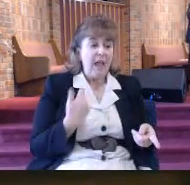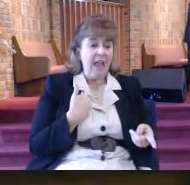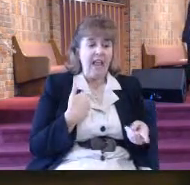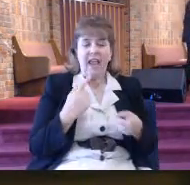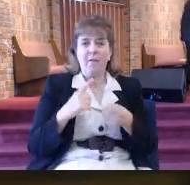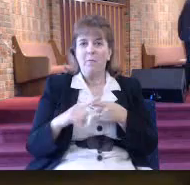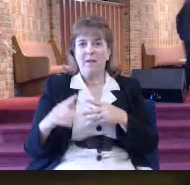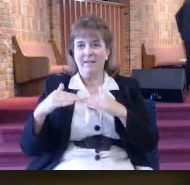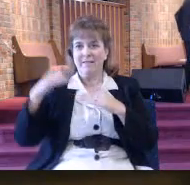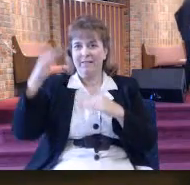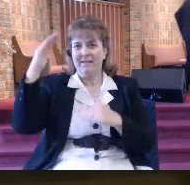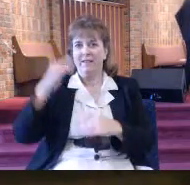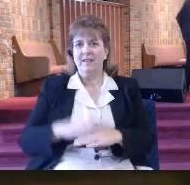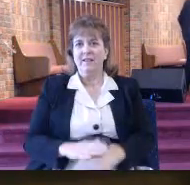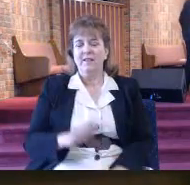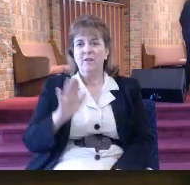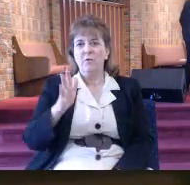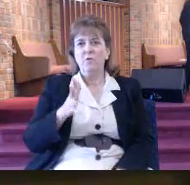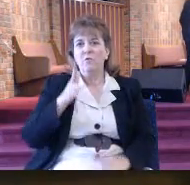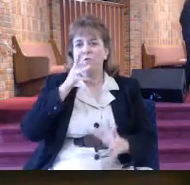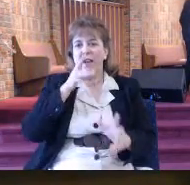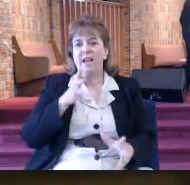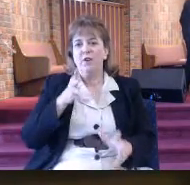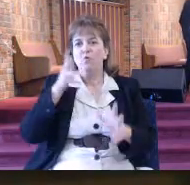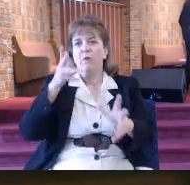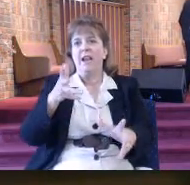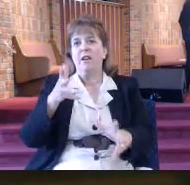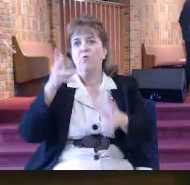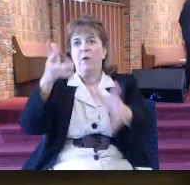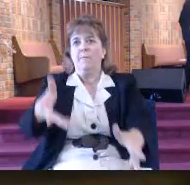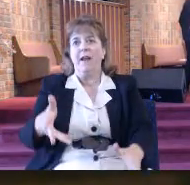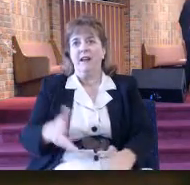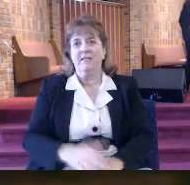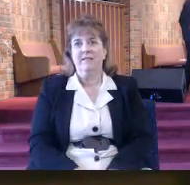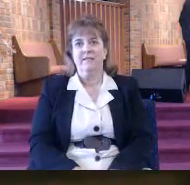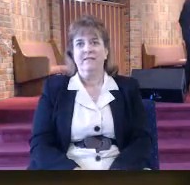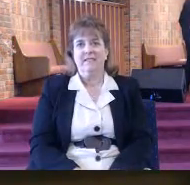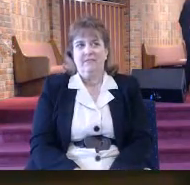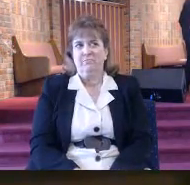Where are your great-great-grandparents? Now I got us all.